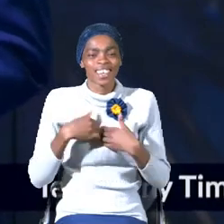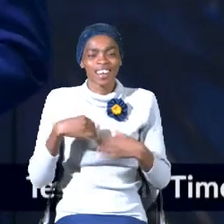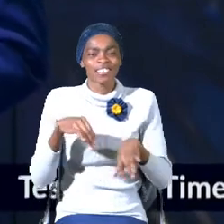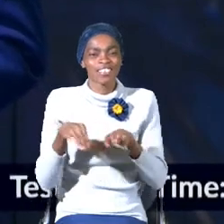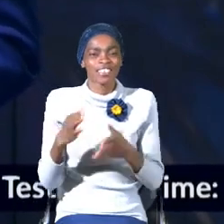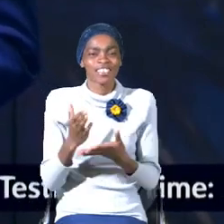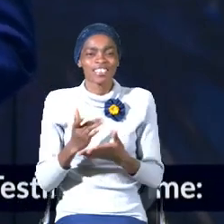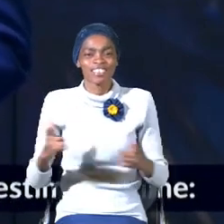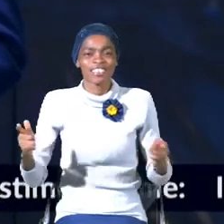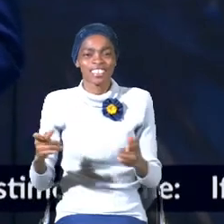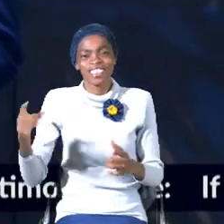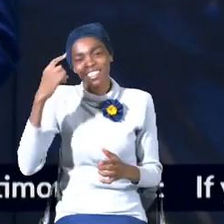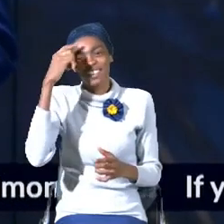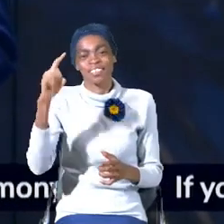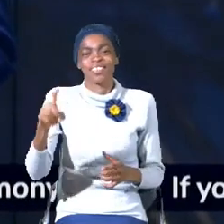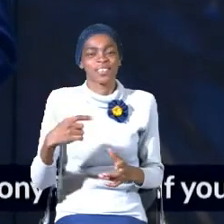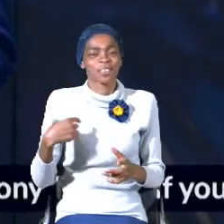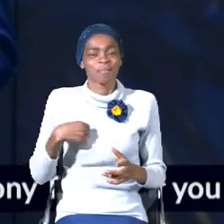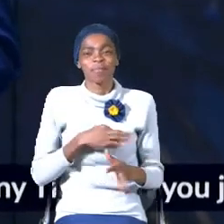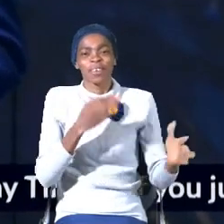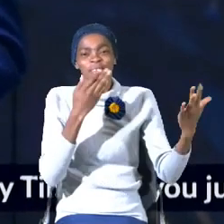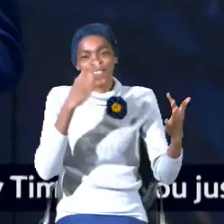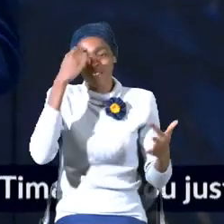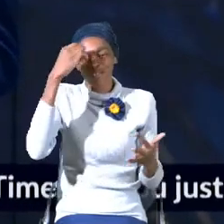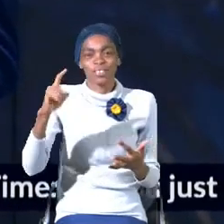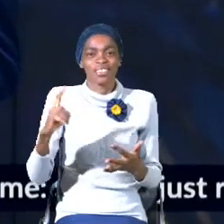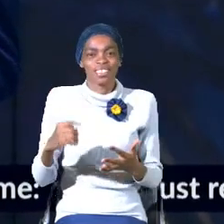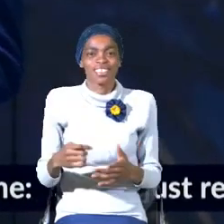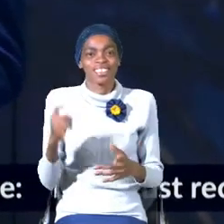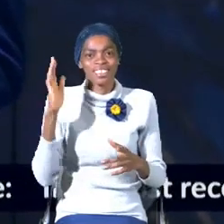We are waiting for the testifiers.